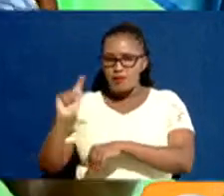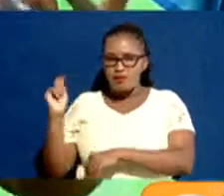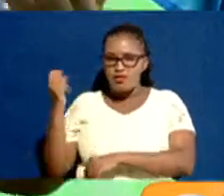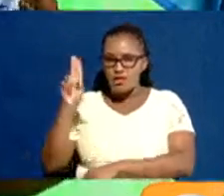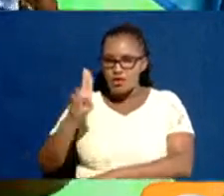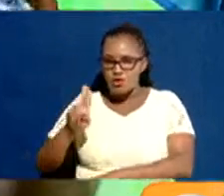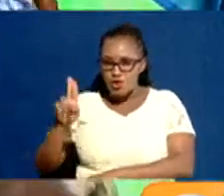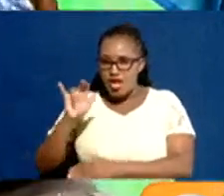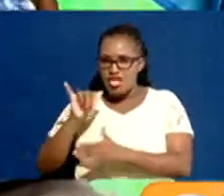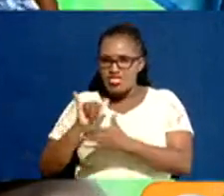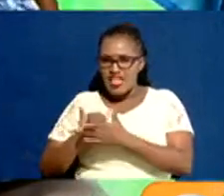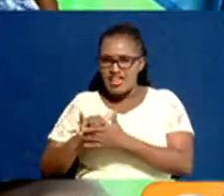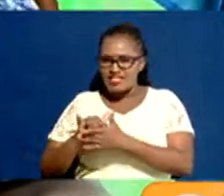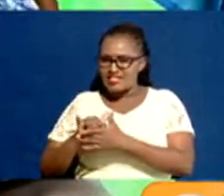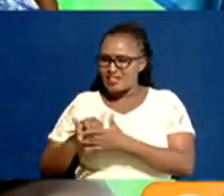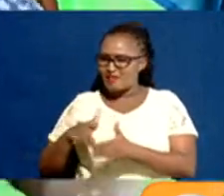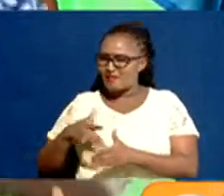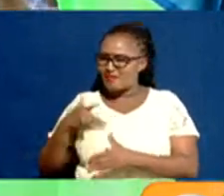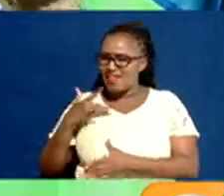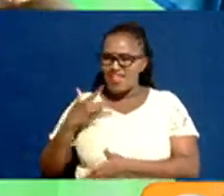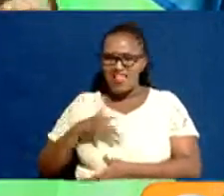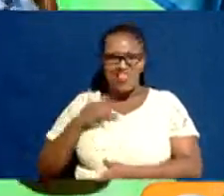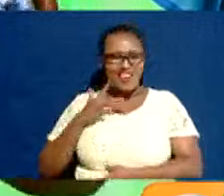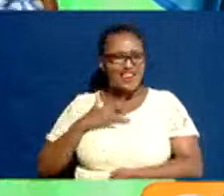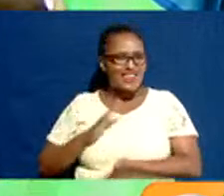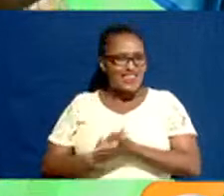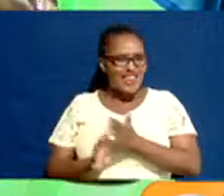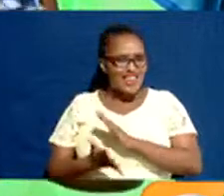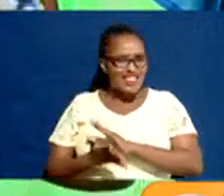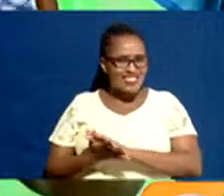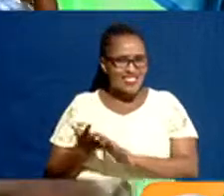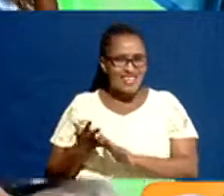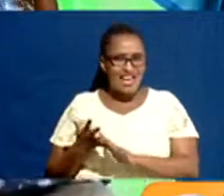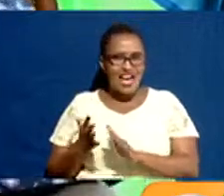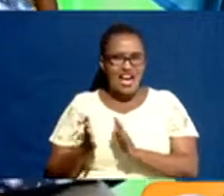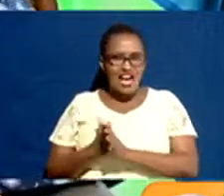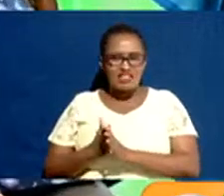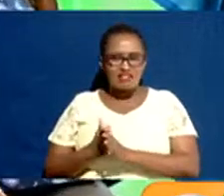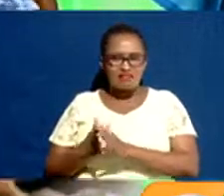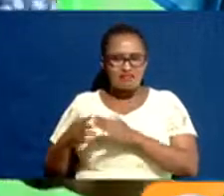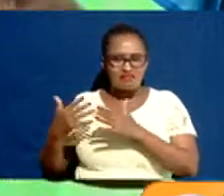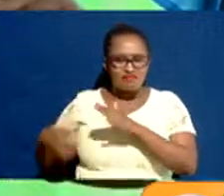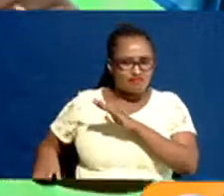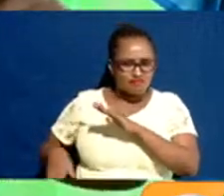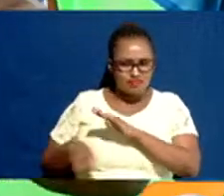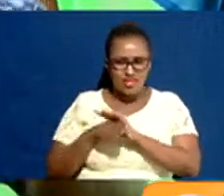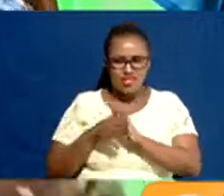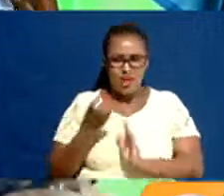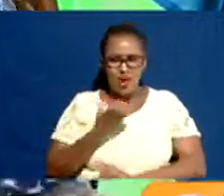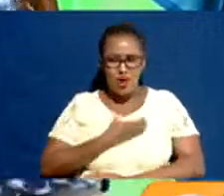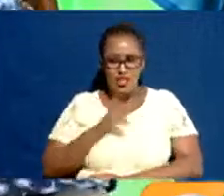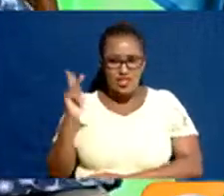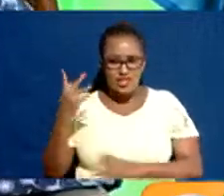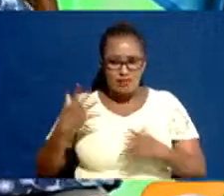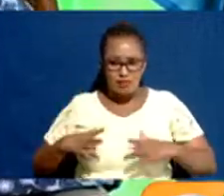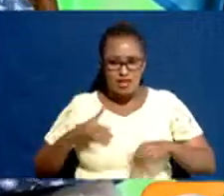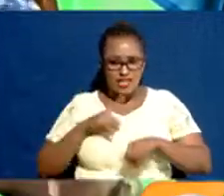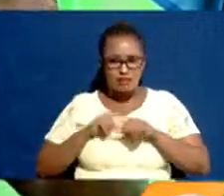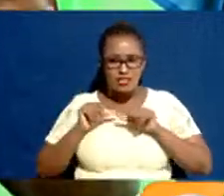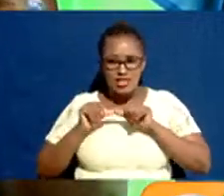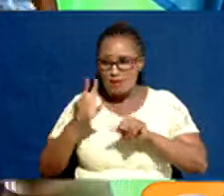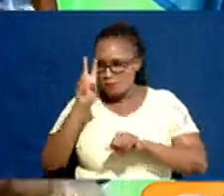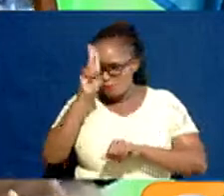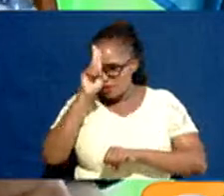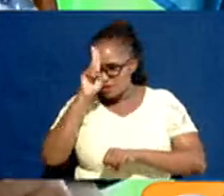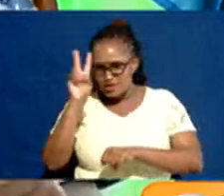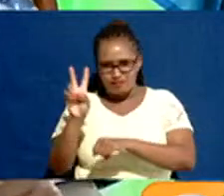that was heartless, that brutalized its own citizens under the supervision of police. So I